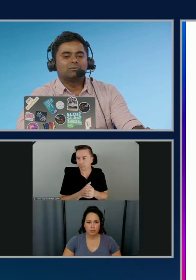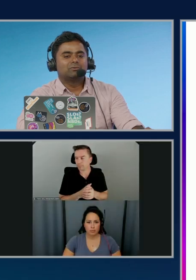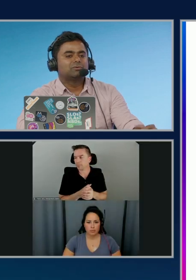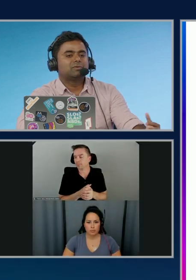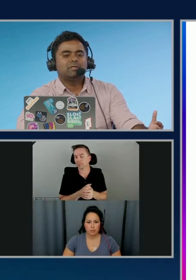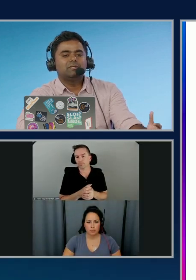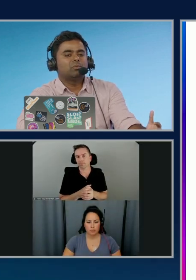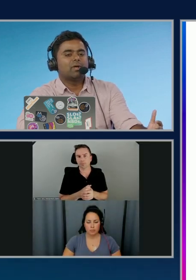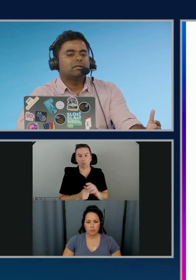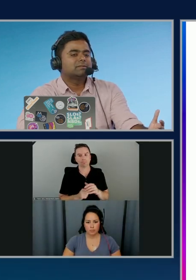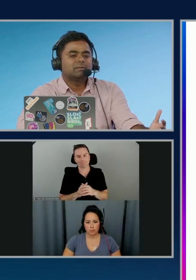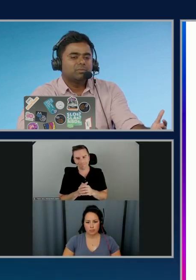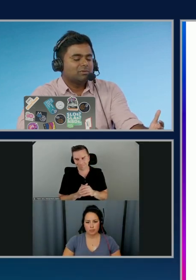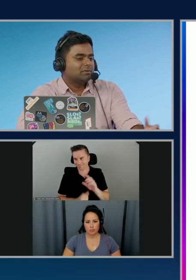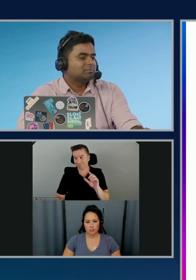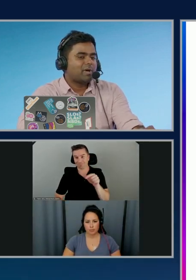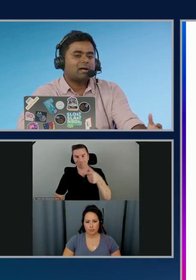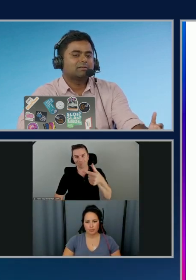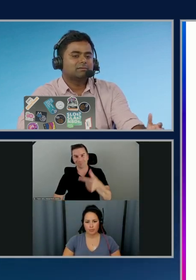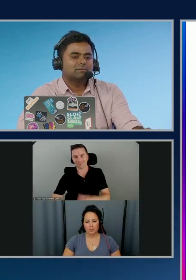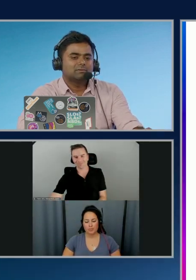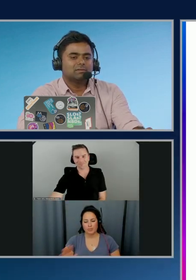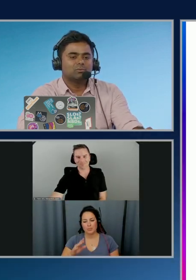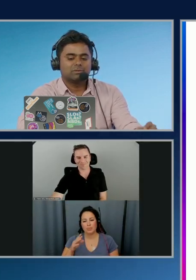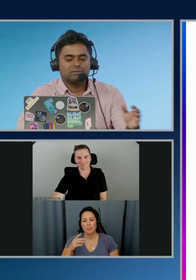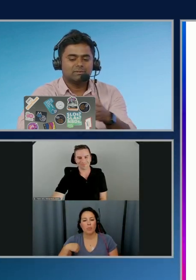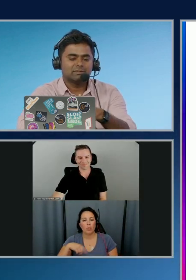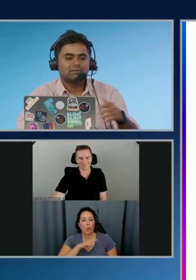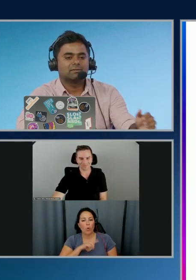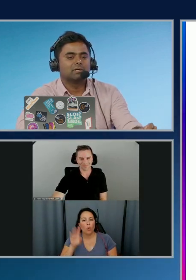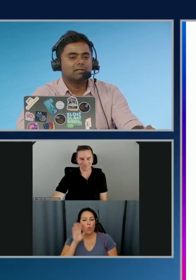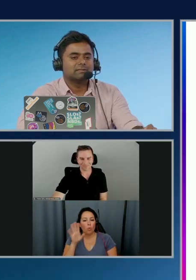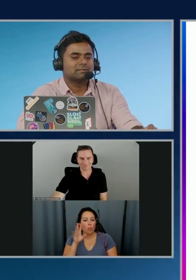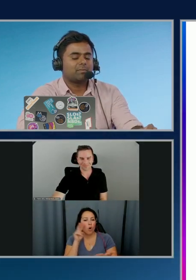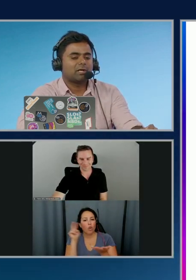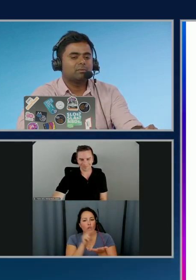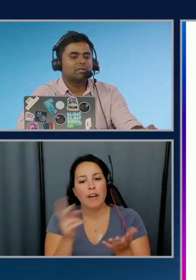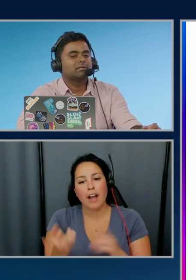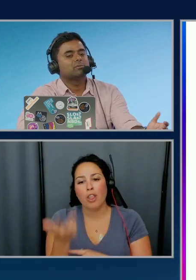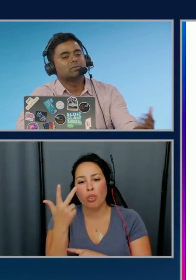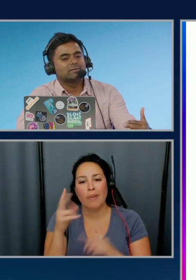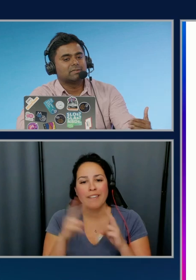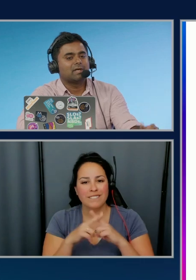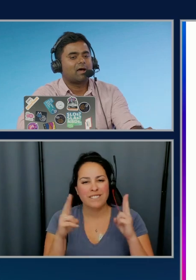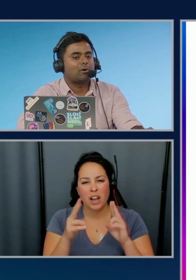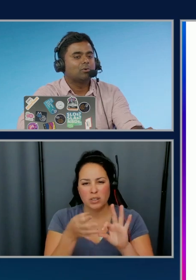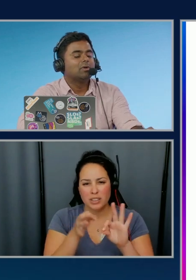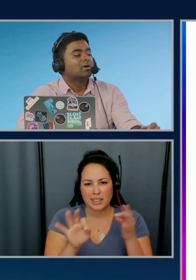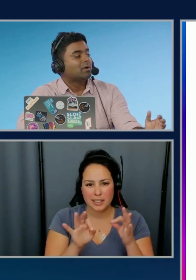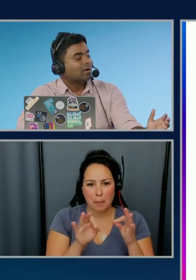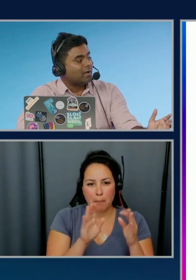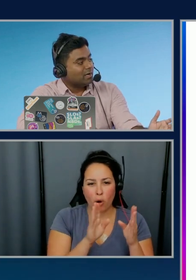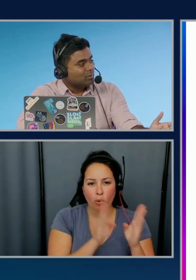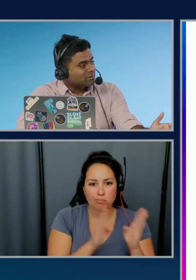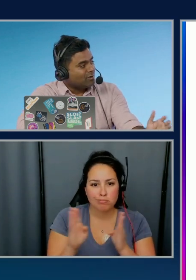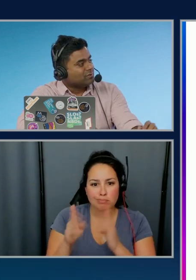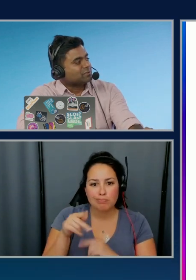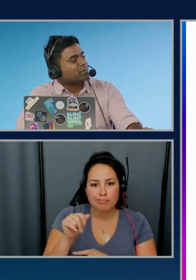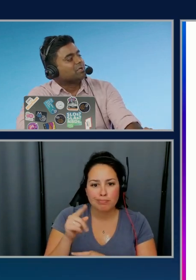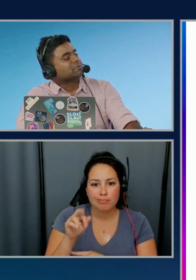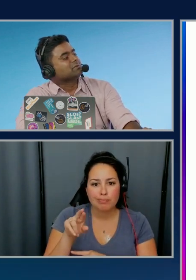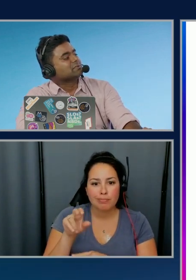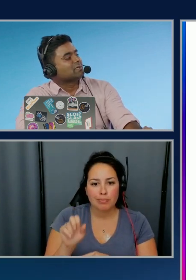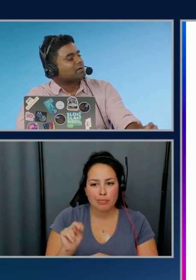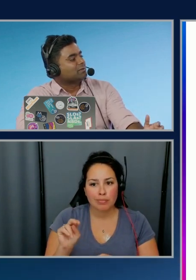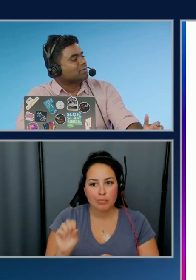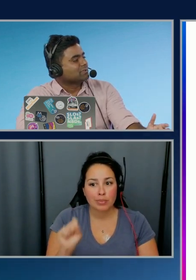about 3 very simple patterns in which this is applicable, and then we'll see how AWS confidential